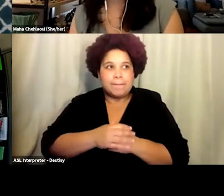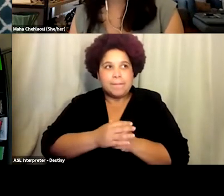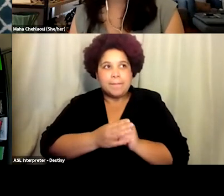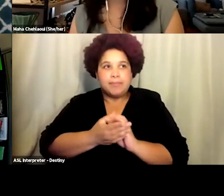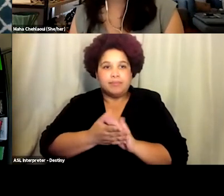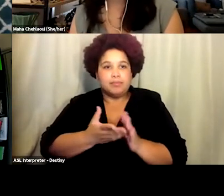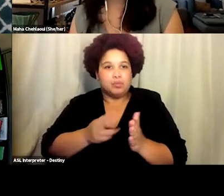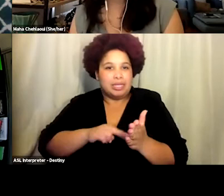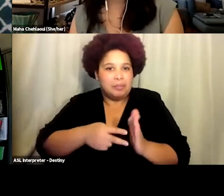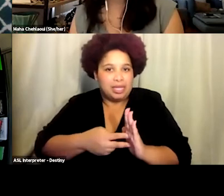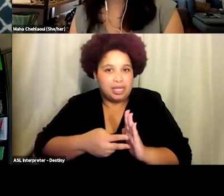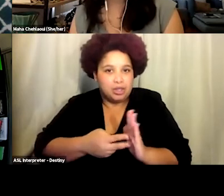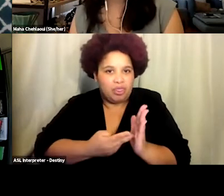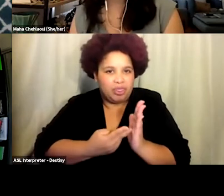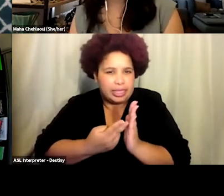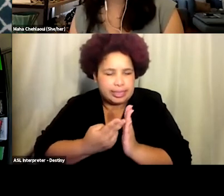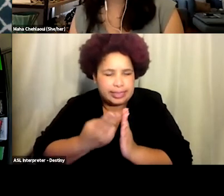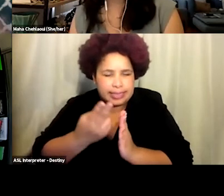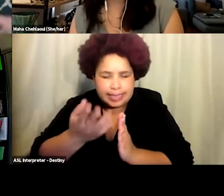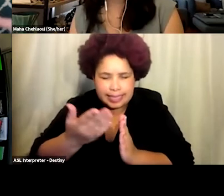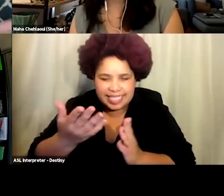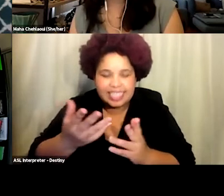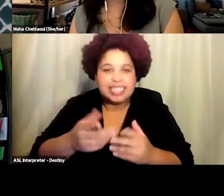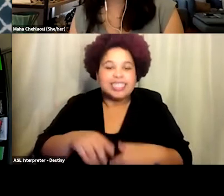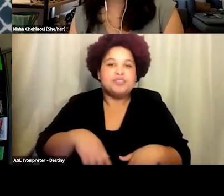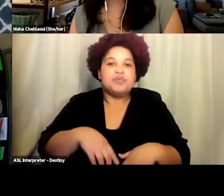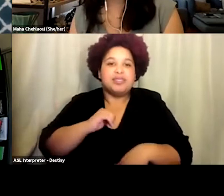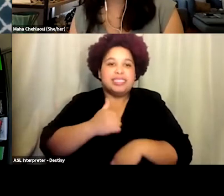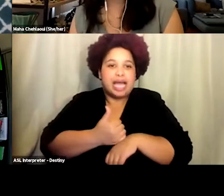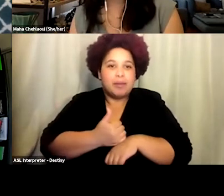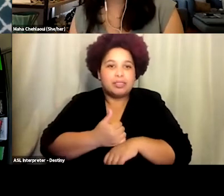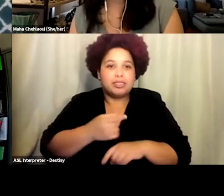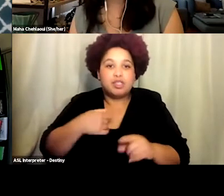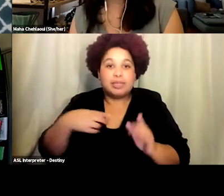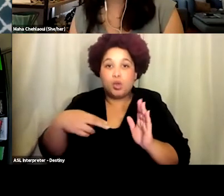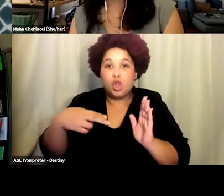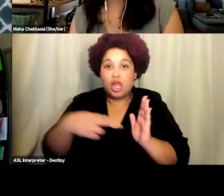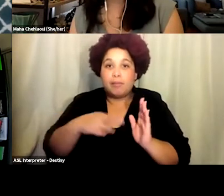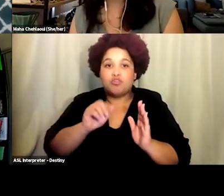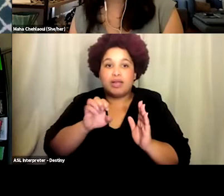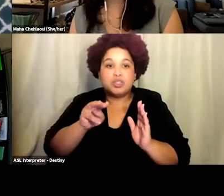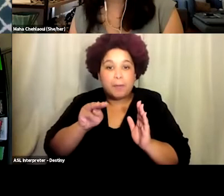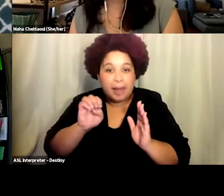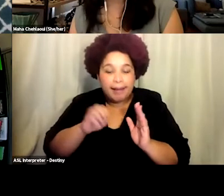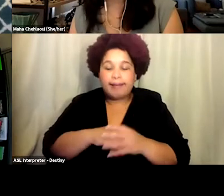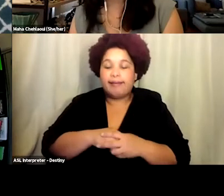what extent are you trying to be authentic? So it's yes, you got to establish a baseline. Because if you take my resume